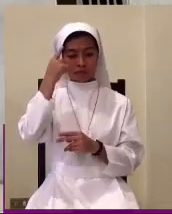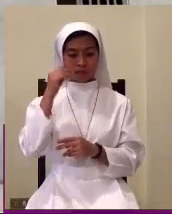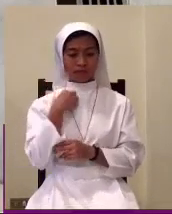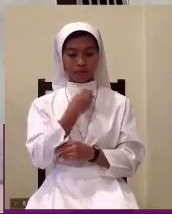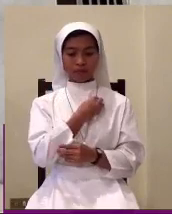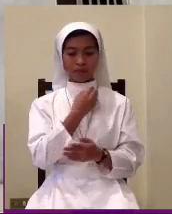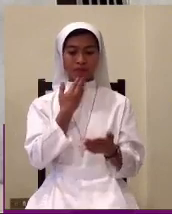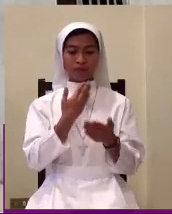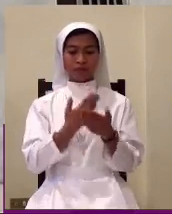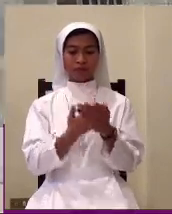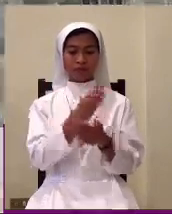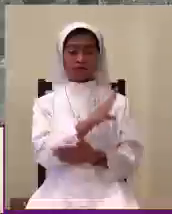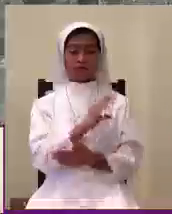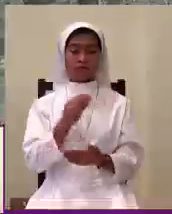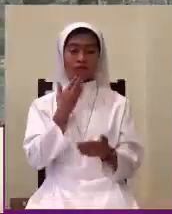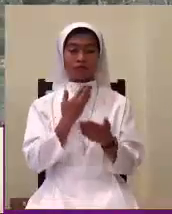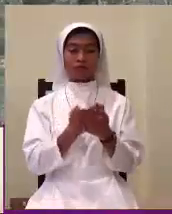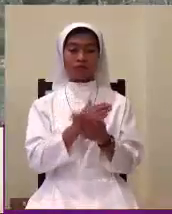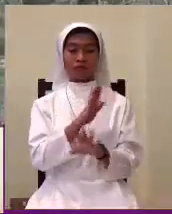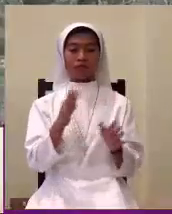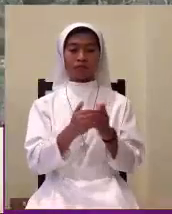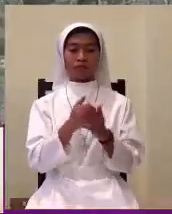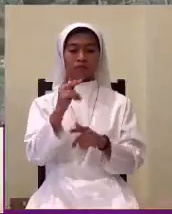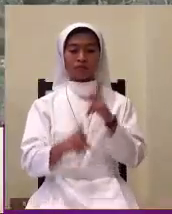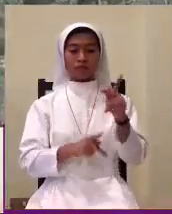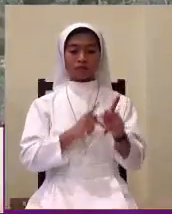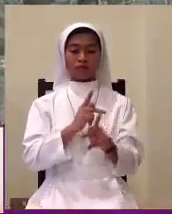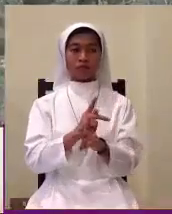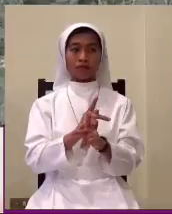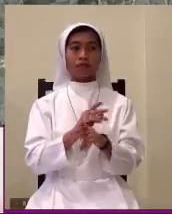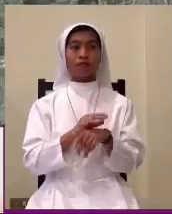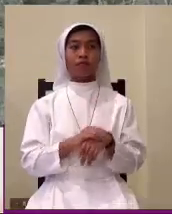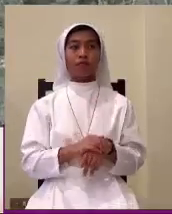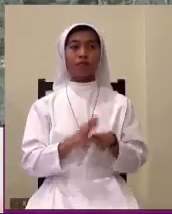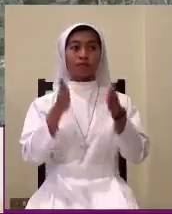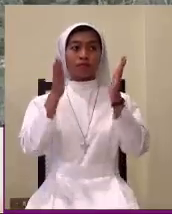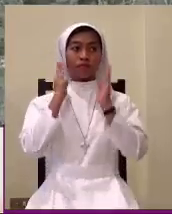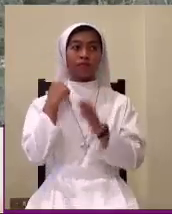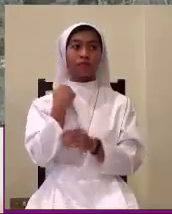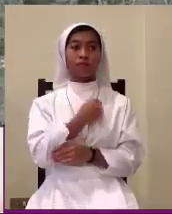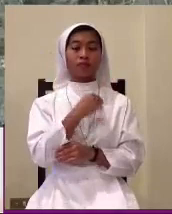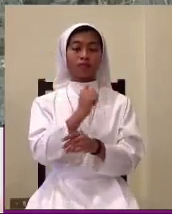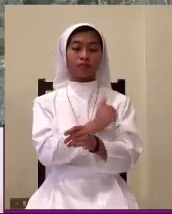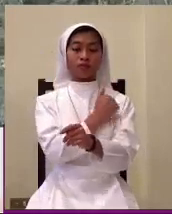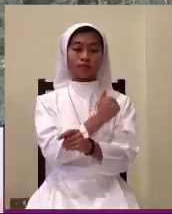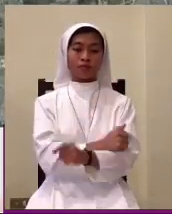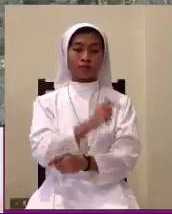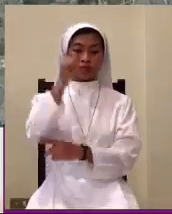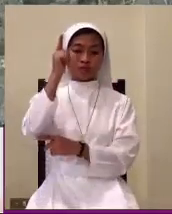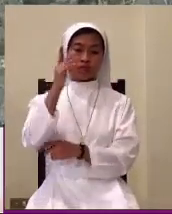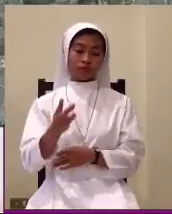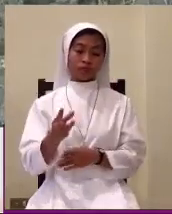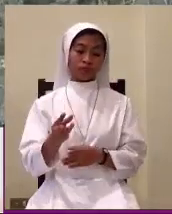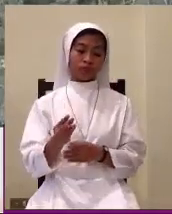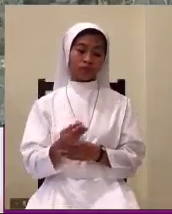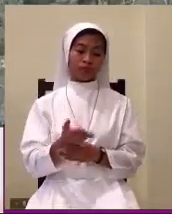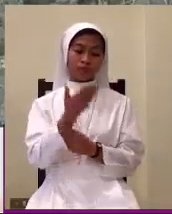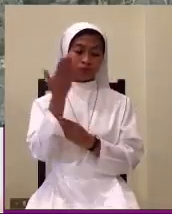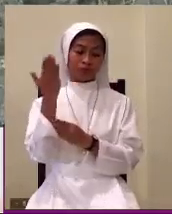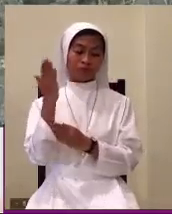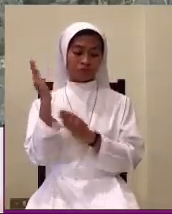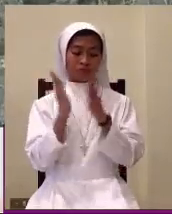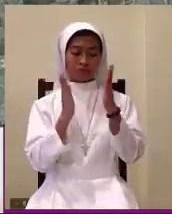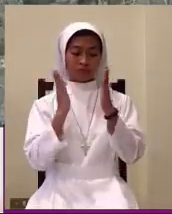holy Church. Hear us, Almighty God, and having instilled in your servants